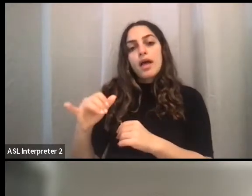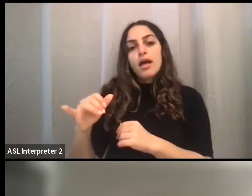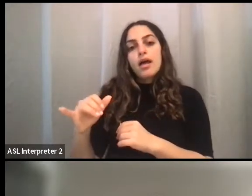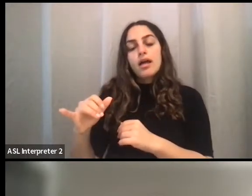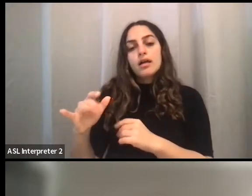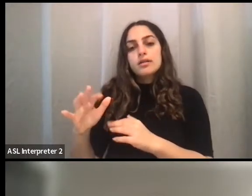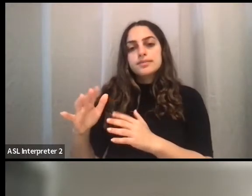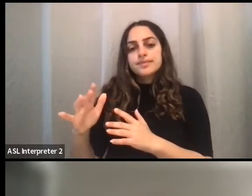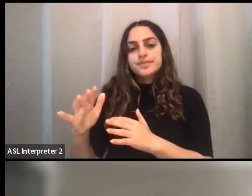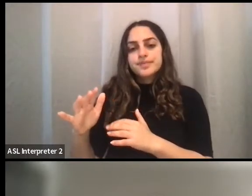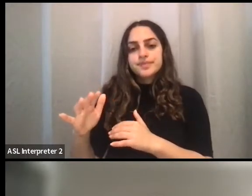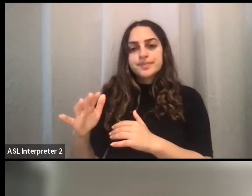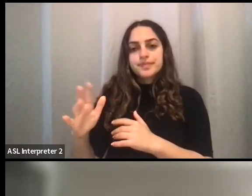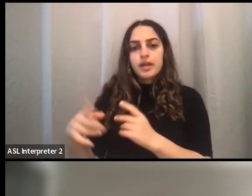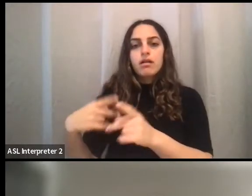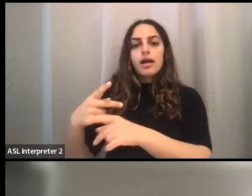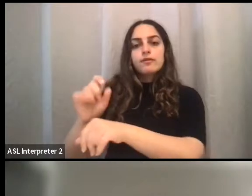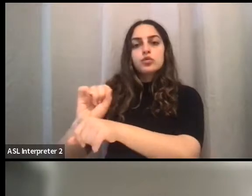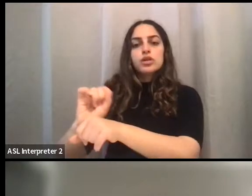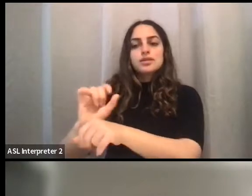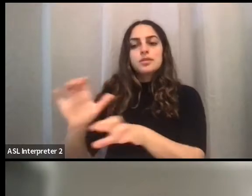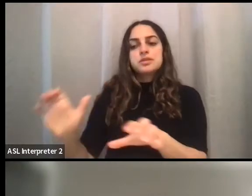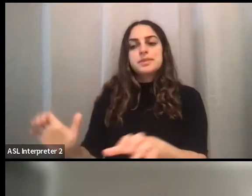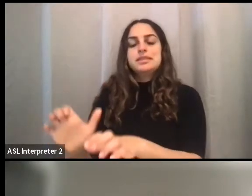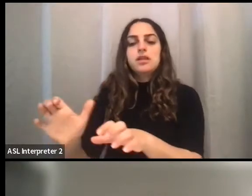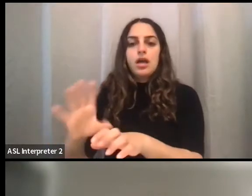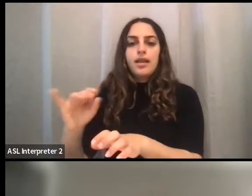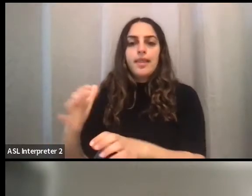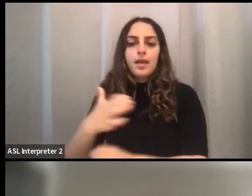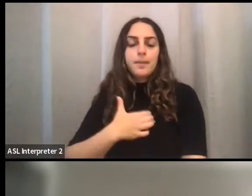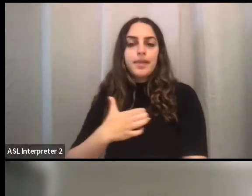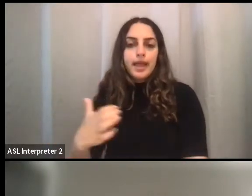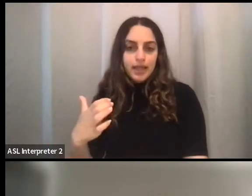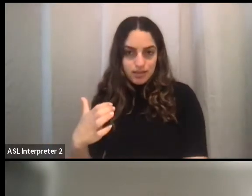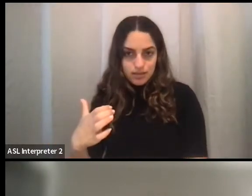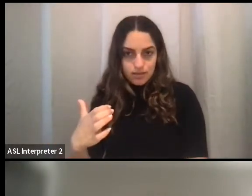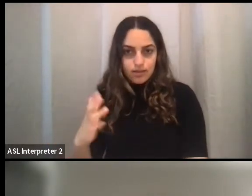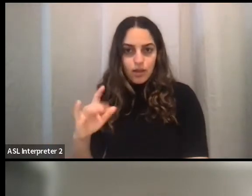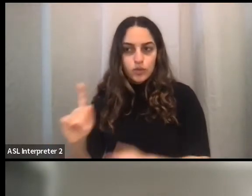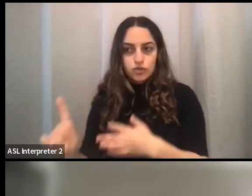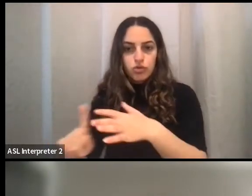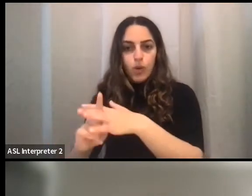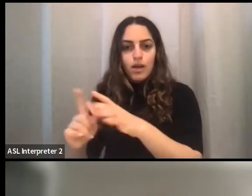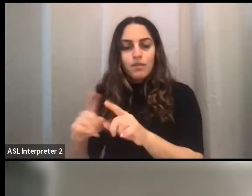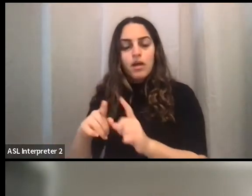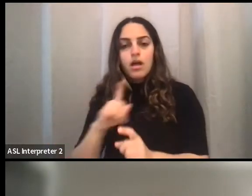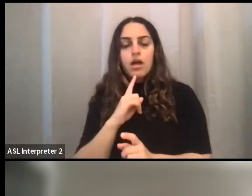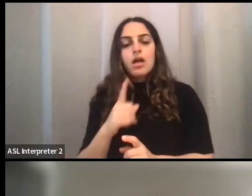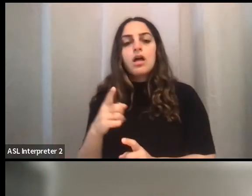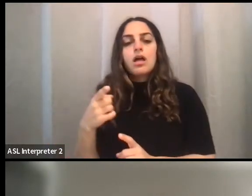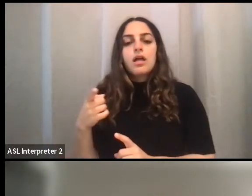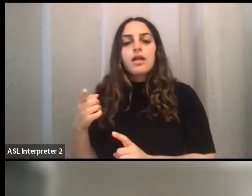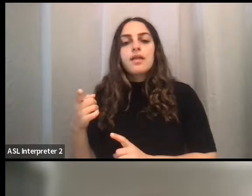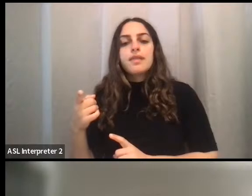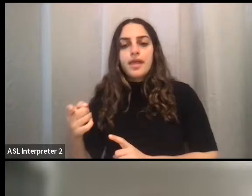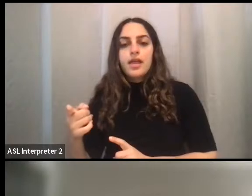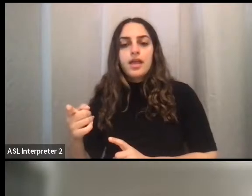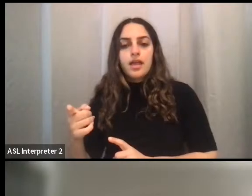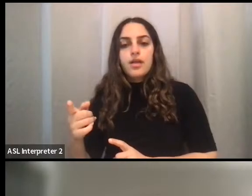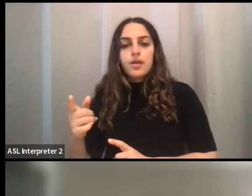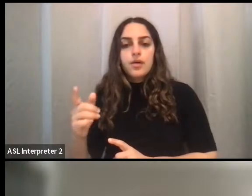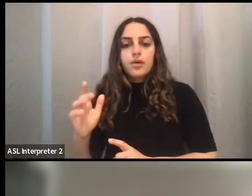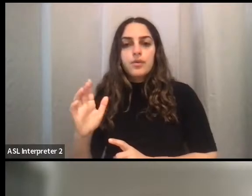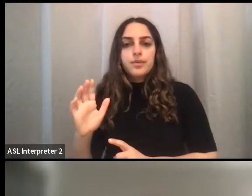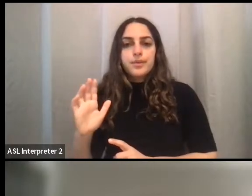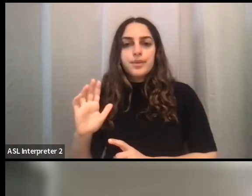work that was being done and the complaints that would come to the surface but the reality was that they weren't they were getting caught up